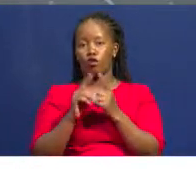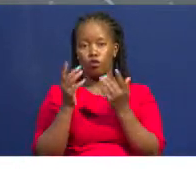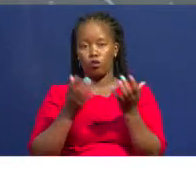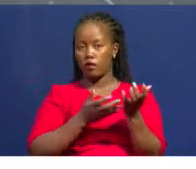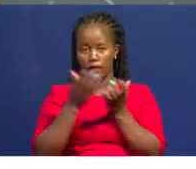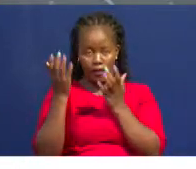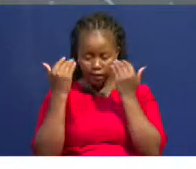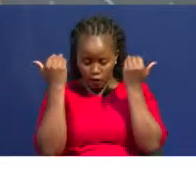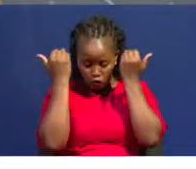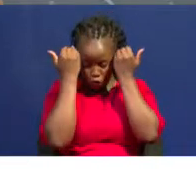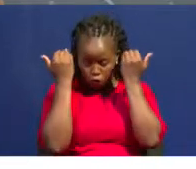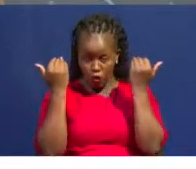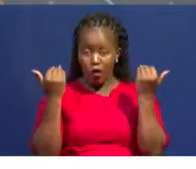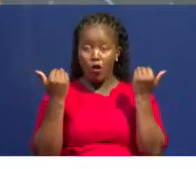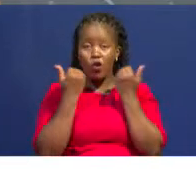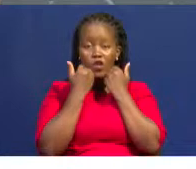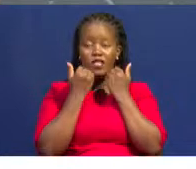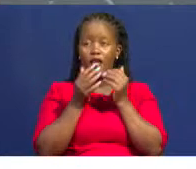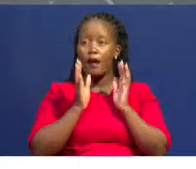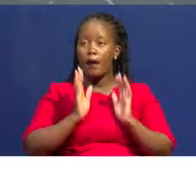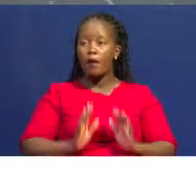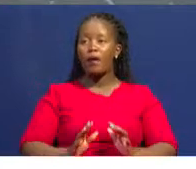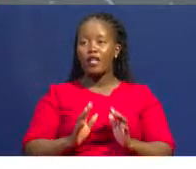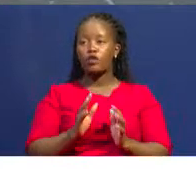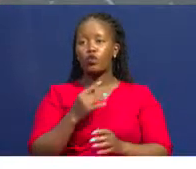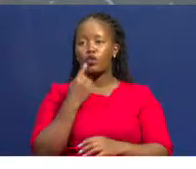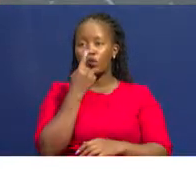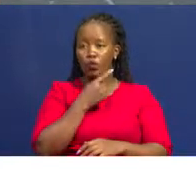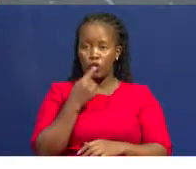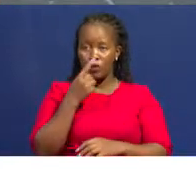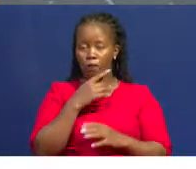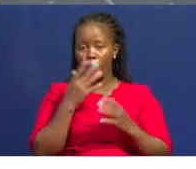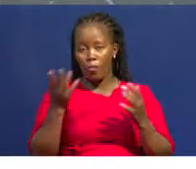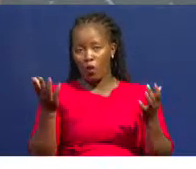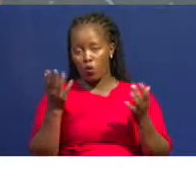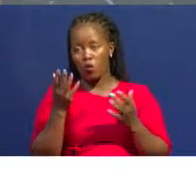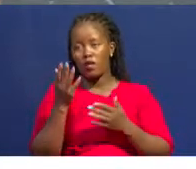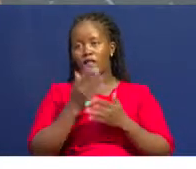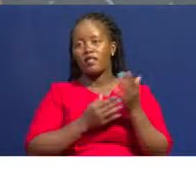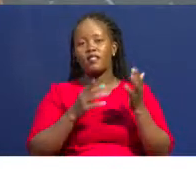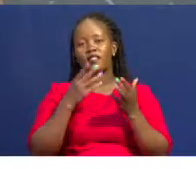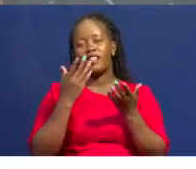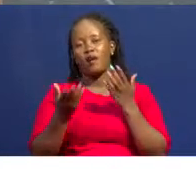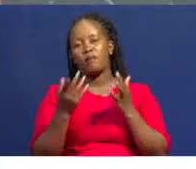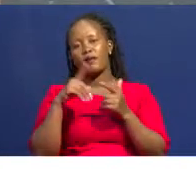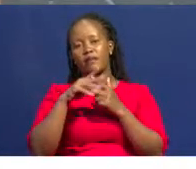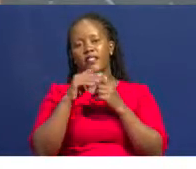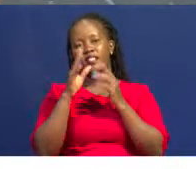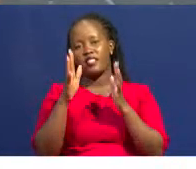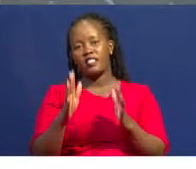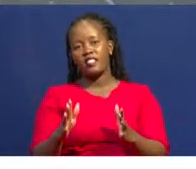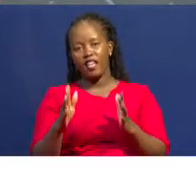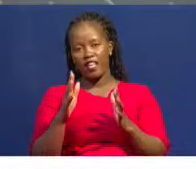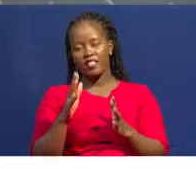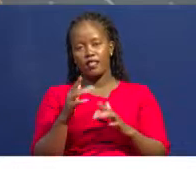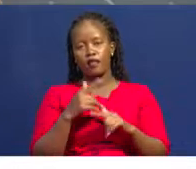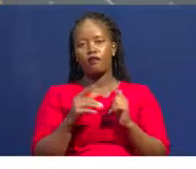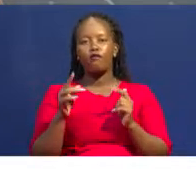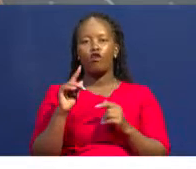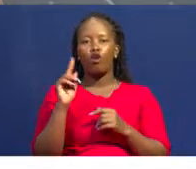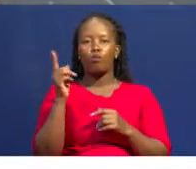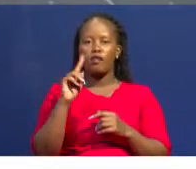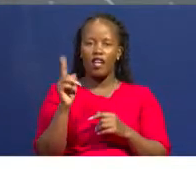person who is between, you find some engineer from, maybe from Nairobi to